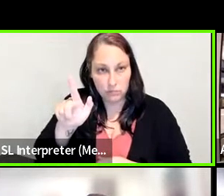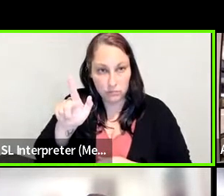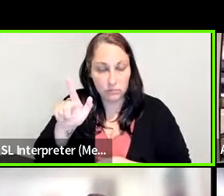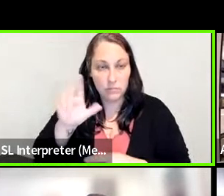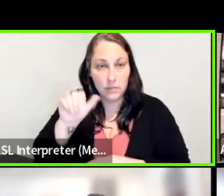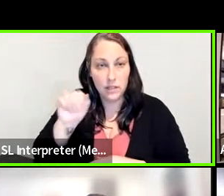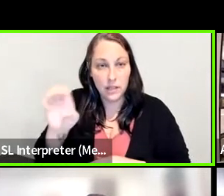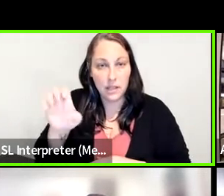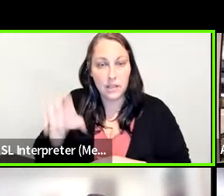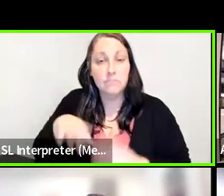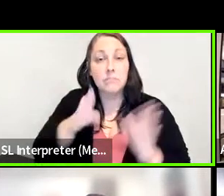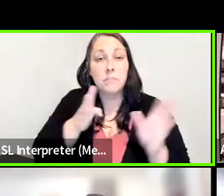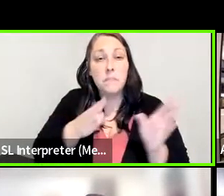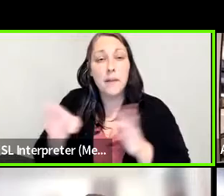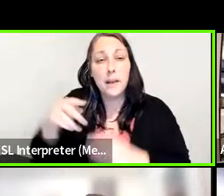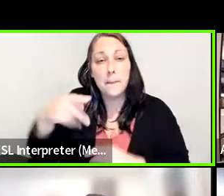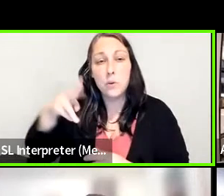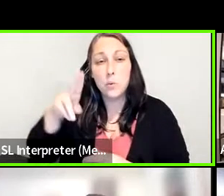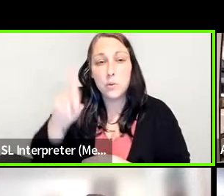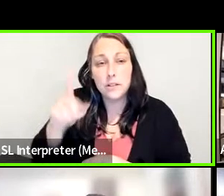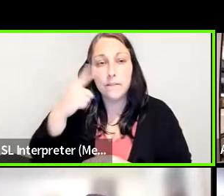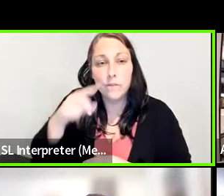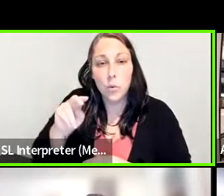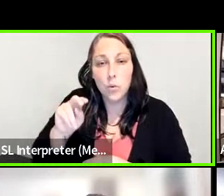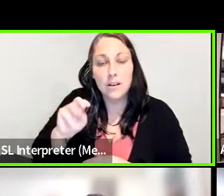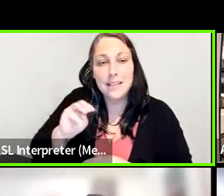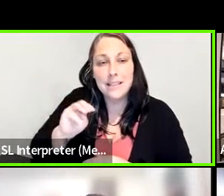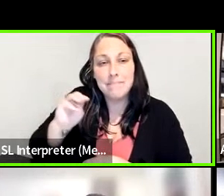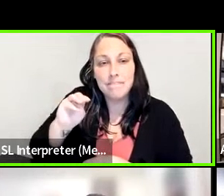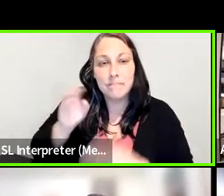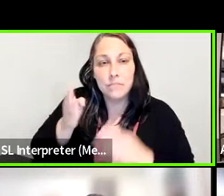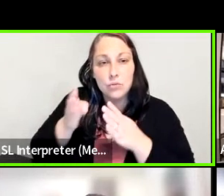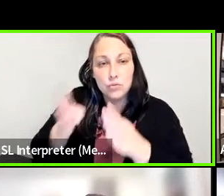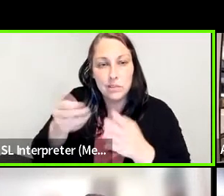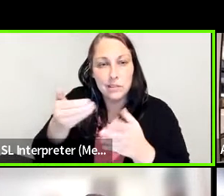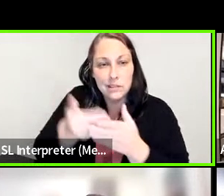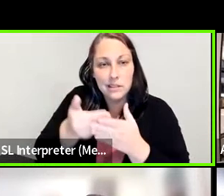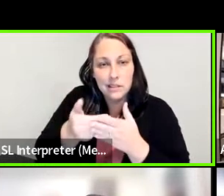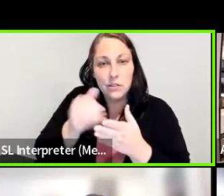planned PUD for M Street Northeast near the Arboretum's entrance.